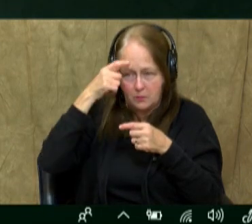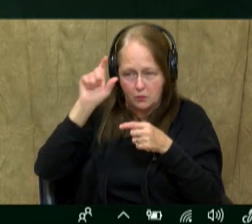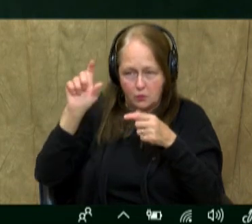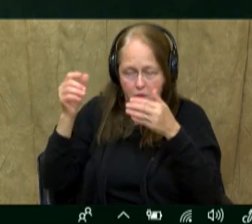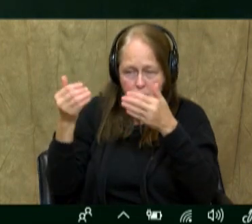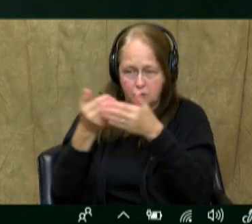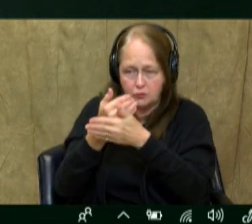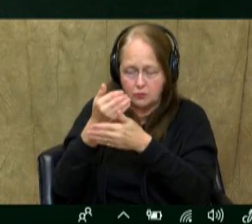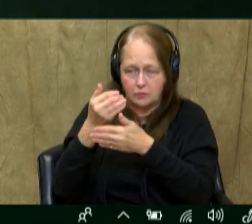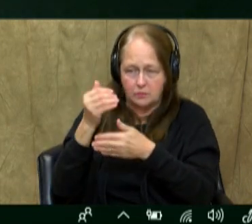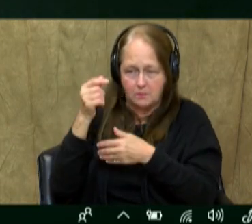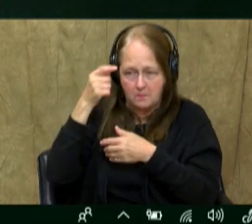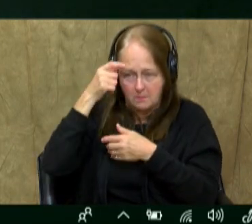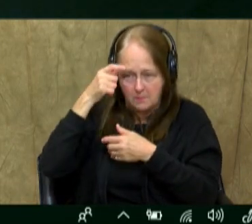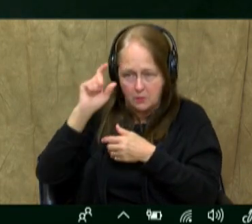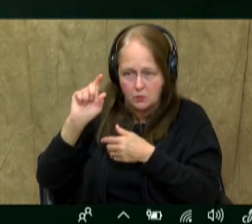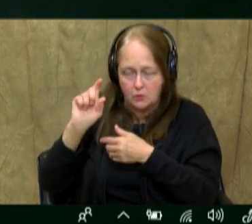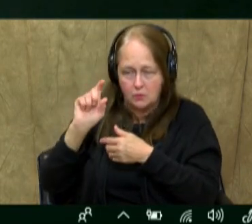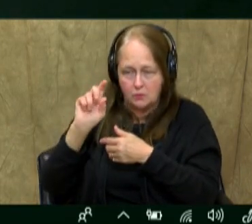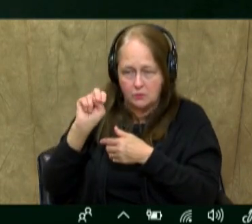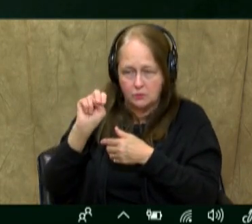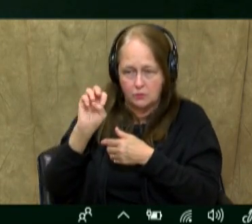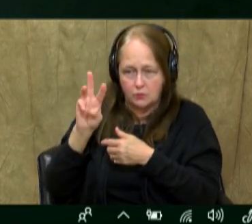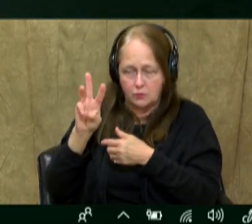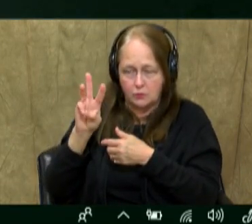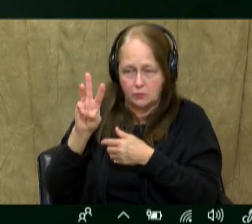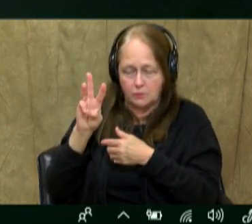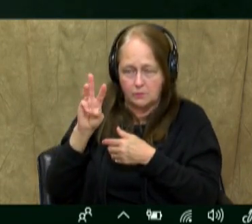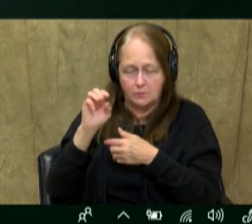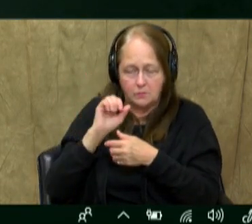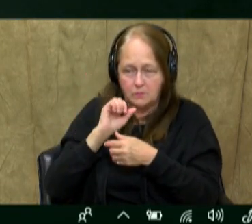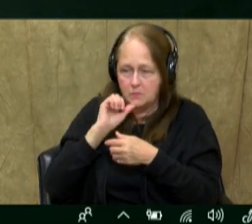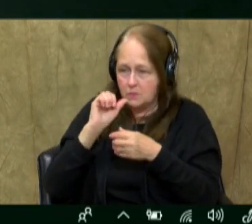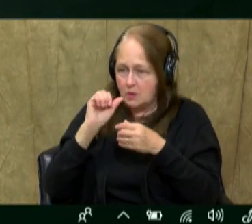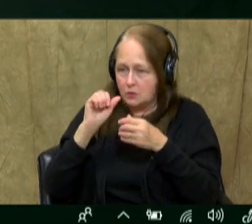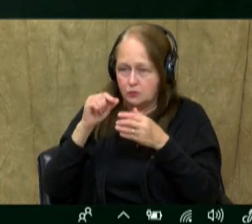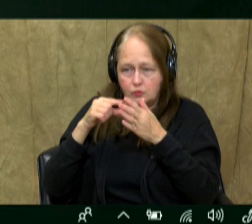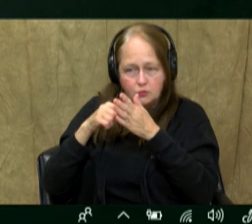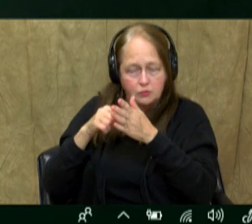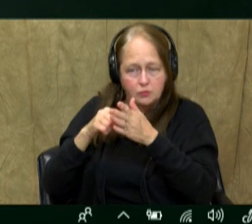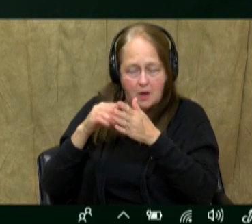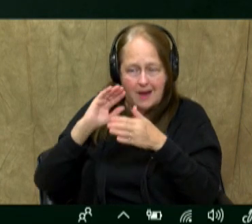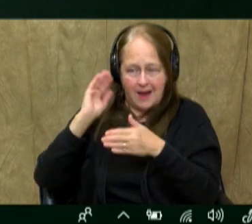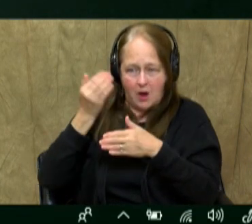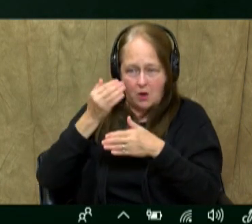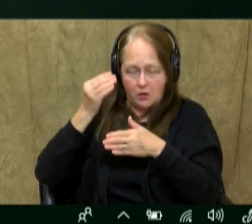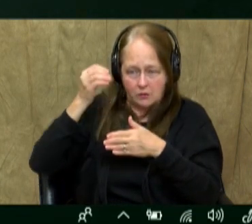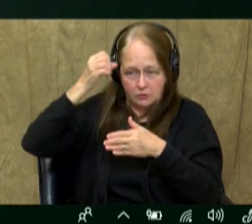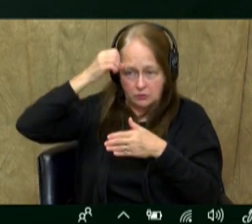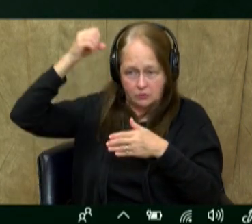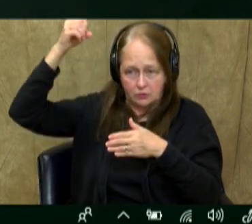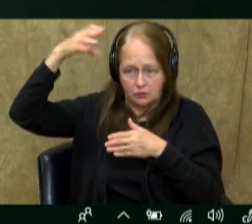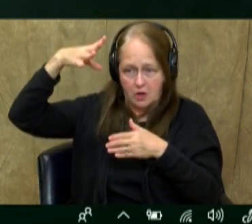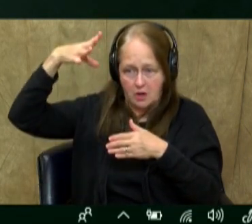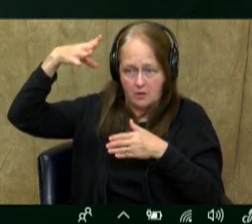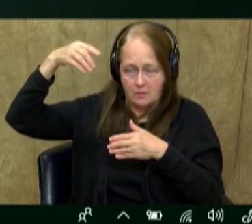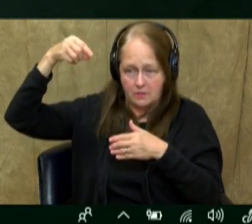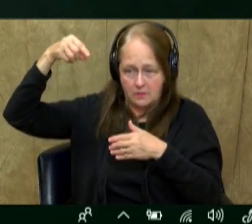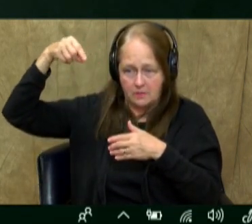that position where none of the lit portion is showing. So if our sun is over